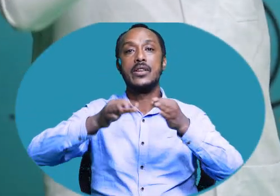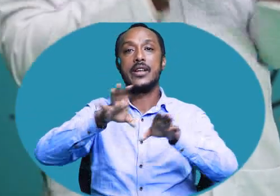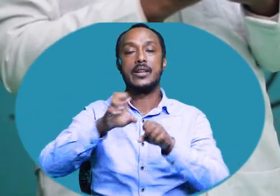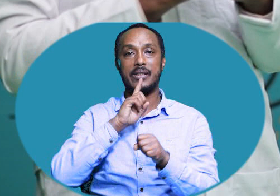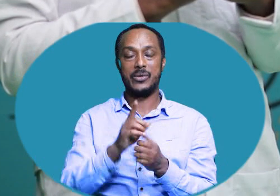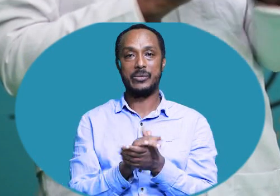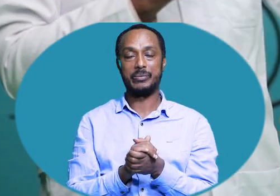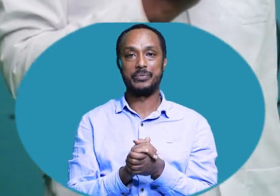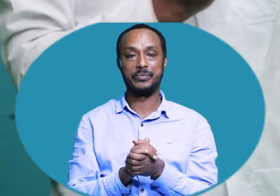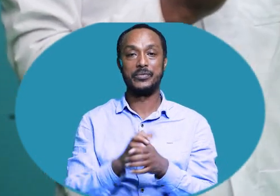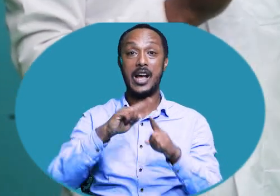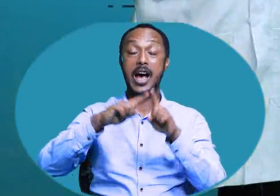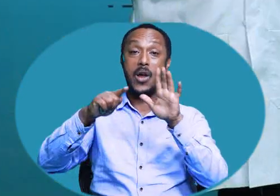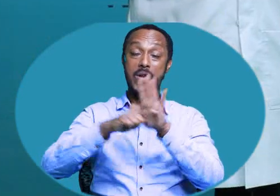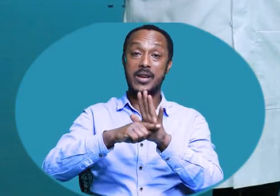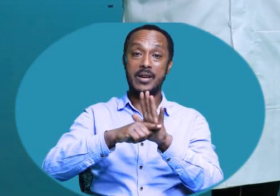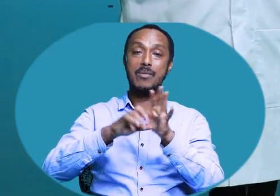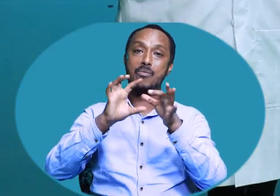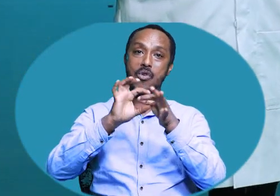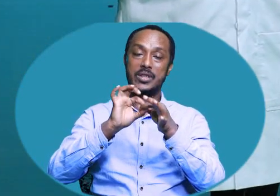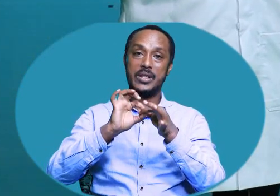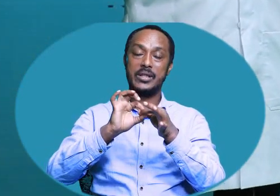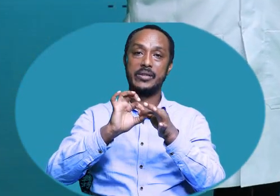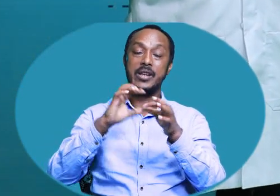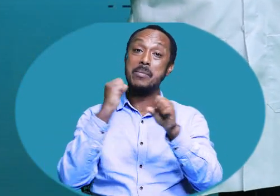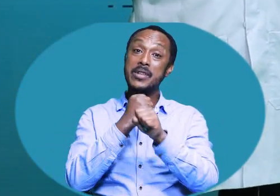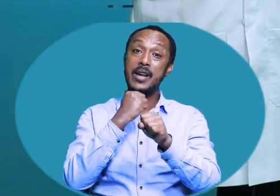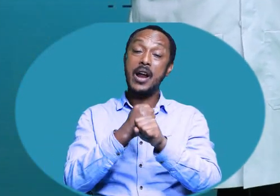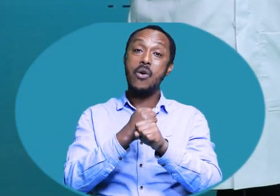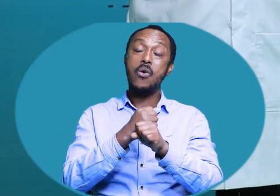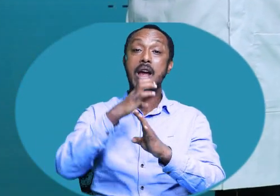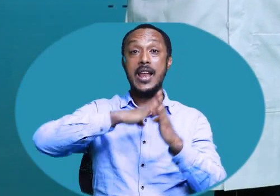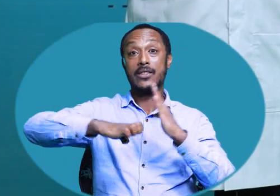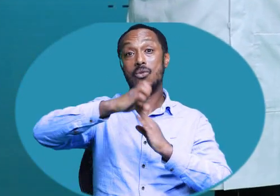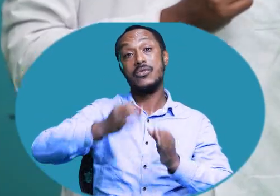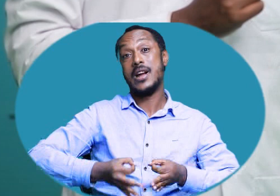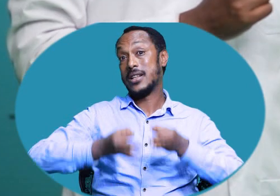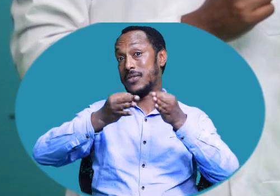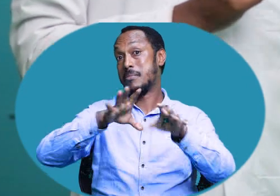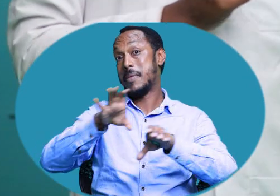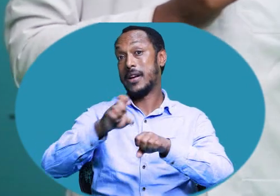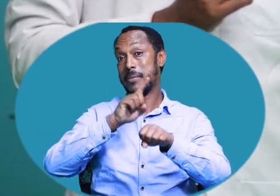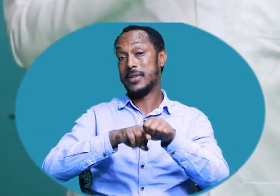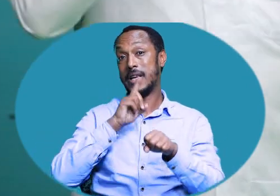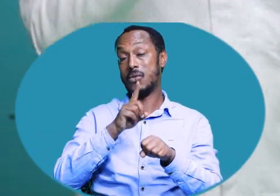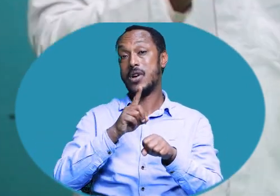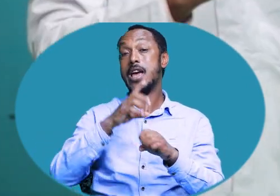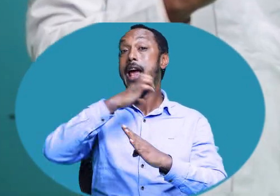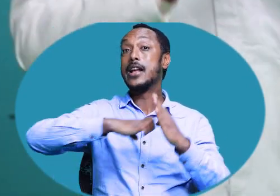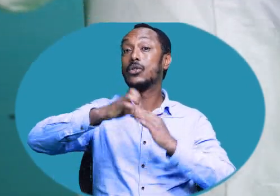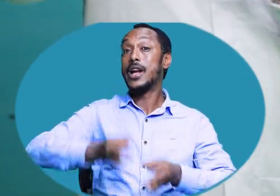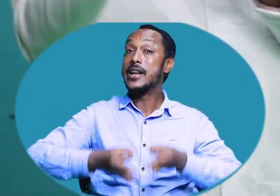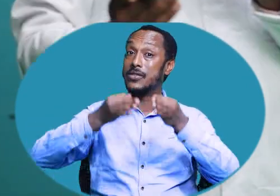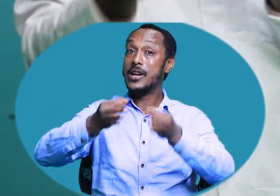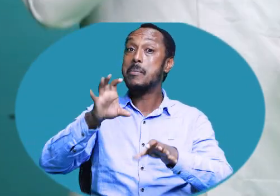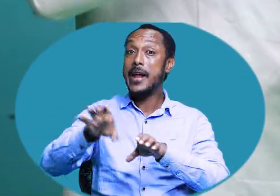under chemical bonds. This ionic bondings are, it is formed by electron transfer. This electron transfer is metal